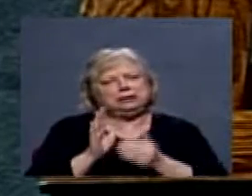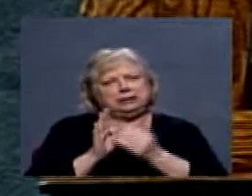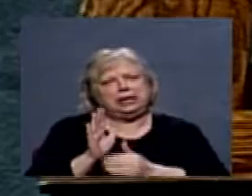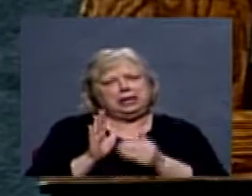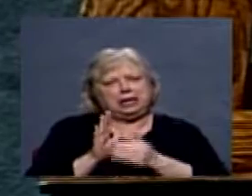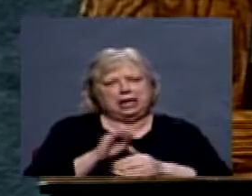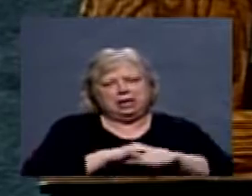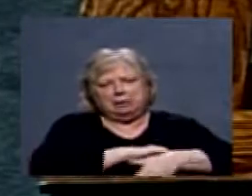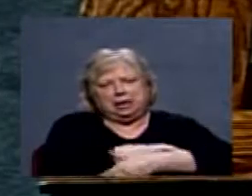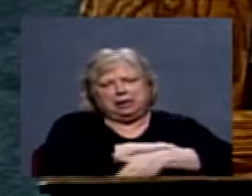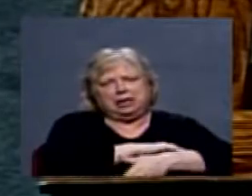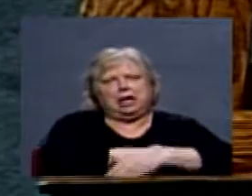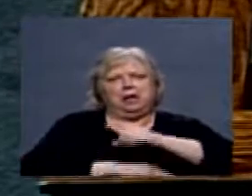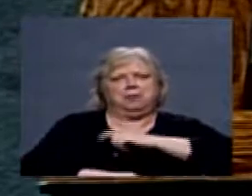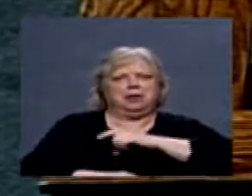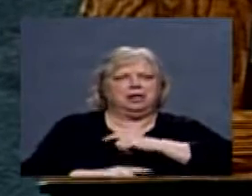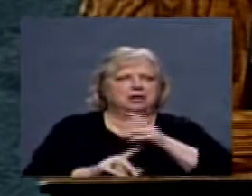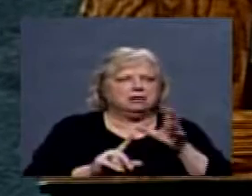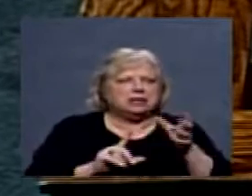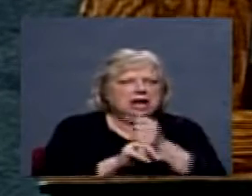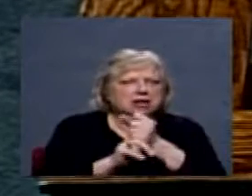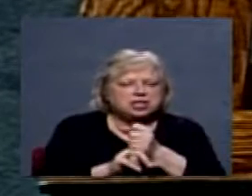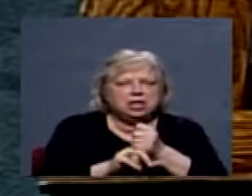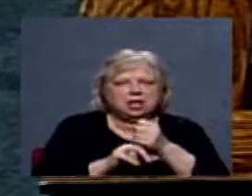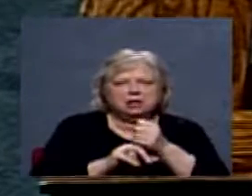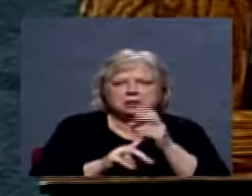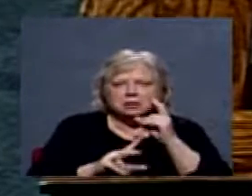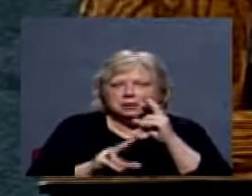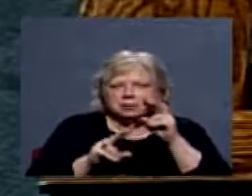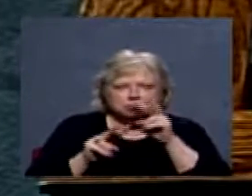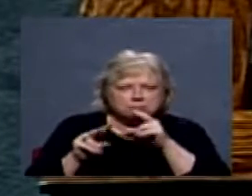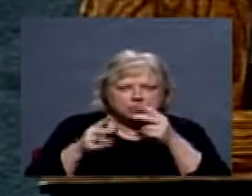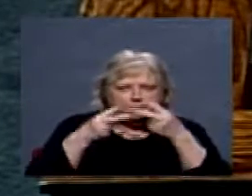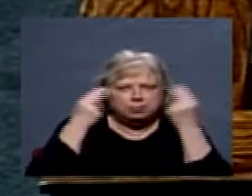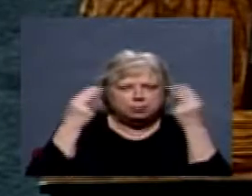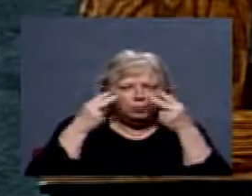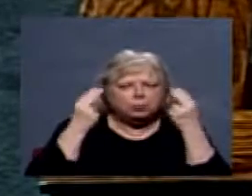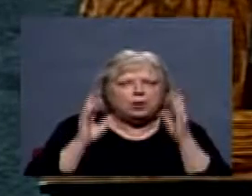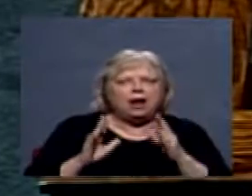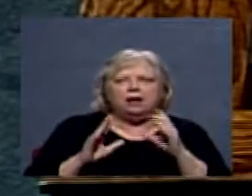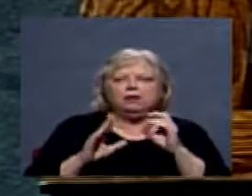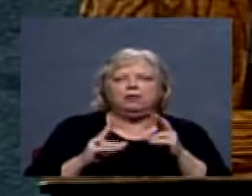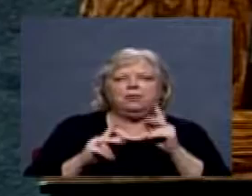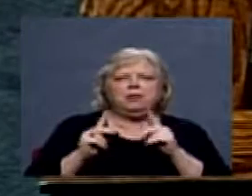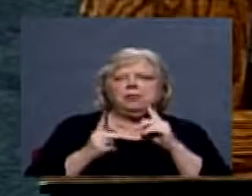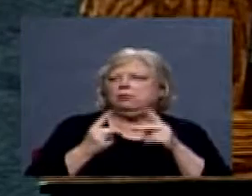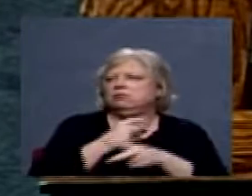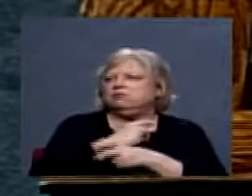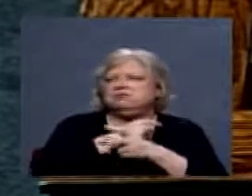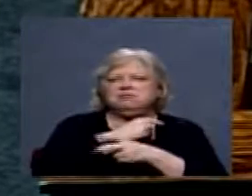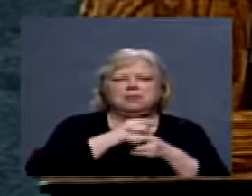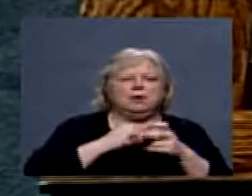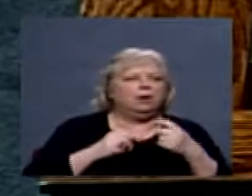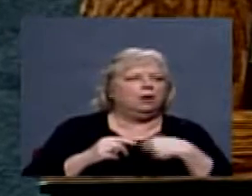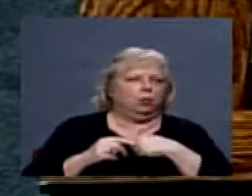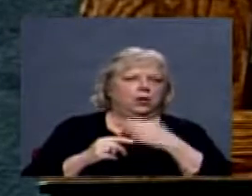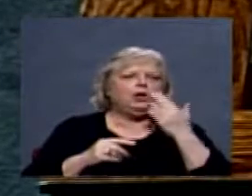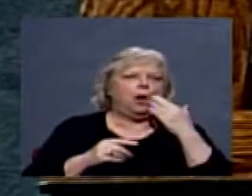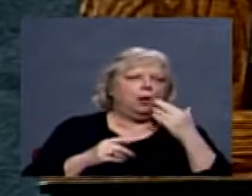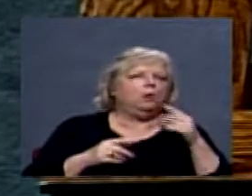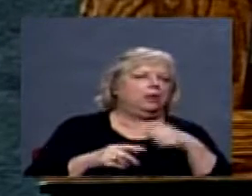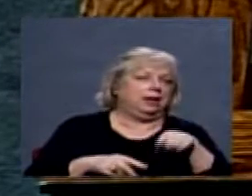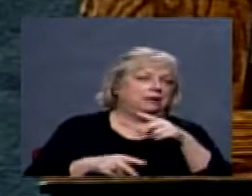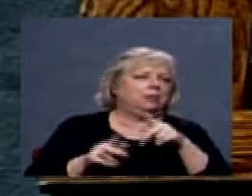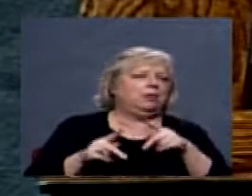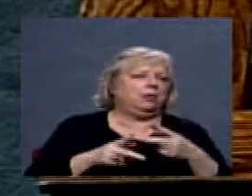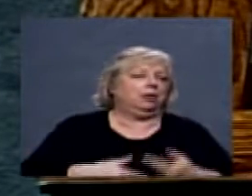night, catching prowlers and vandalism. We have people all over our property at night that are tenants. We know they're tenants of these